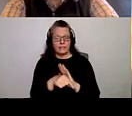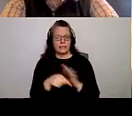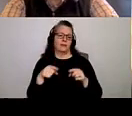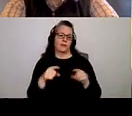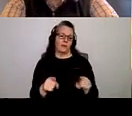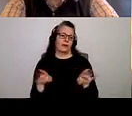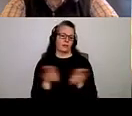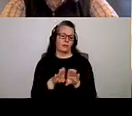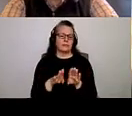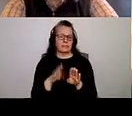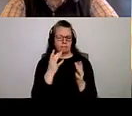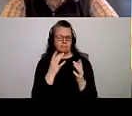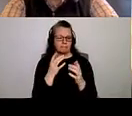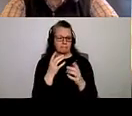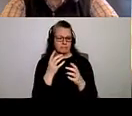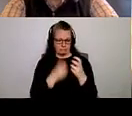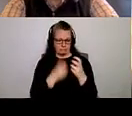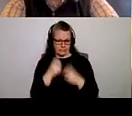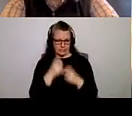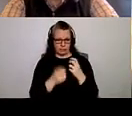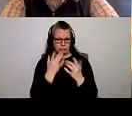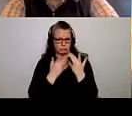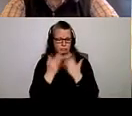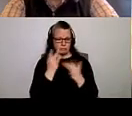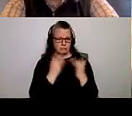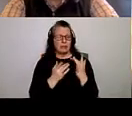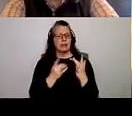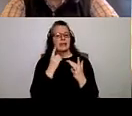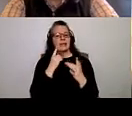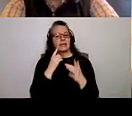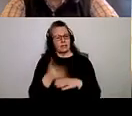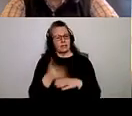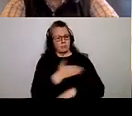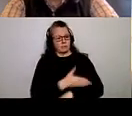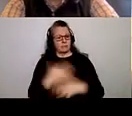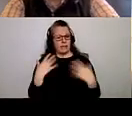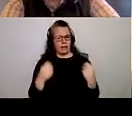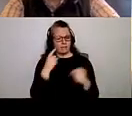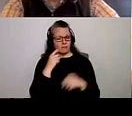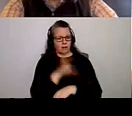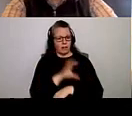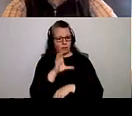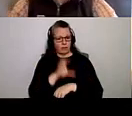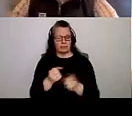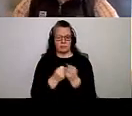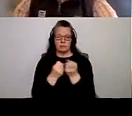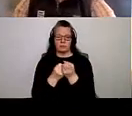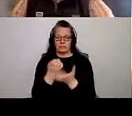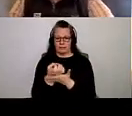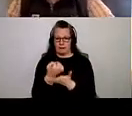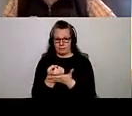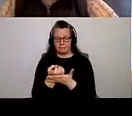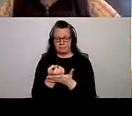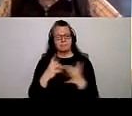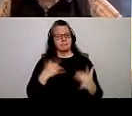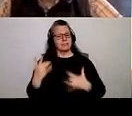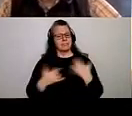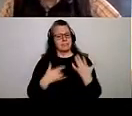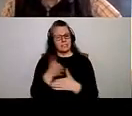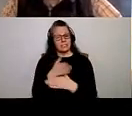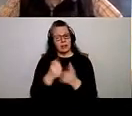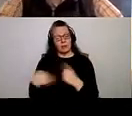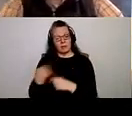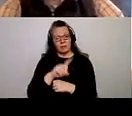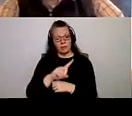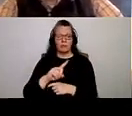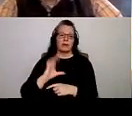disparities. It also helps improve the health of rural Coloradans while boosting our rural economies. I am excited to share with you, first of all, some of the highlights